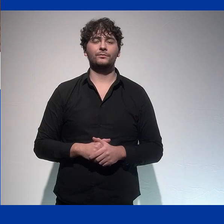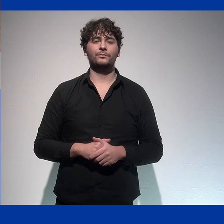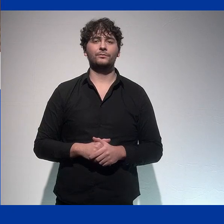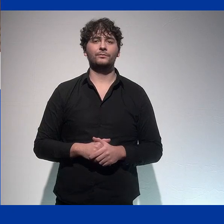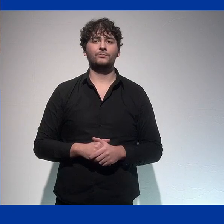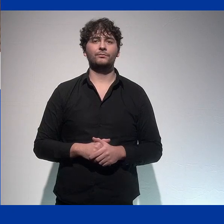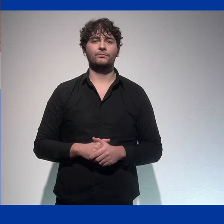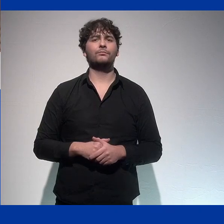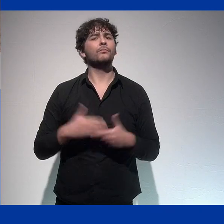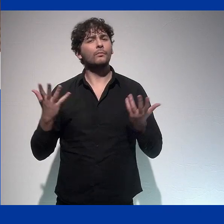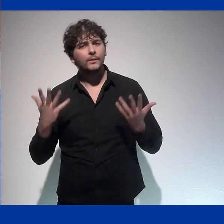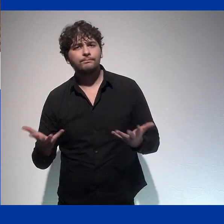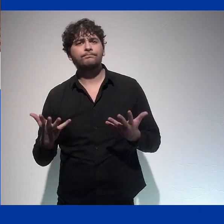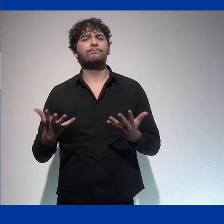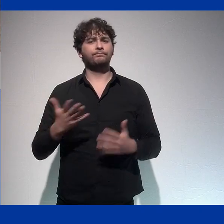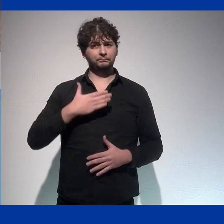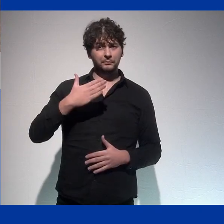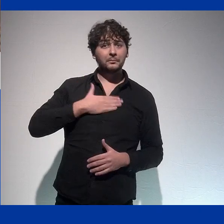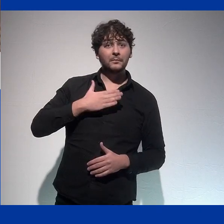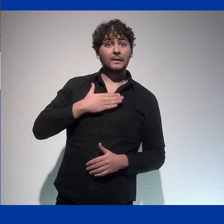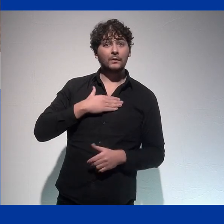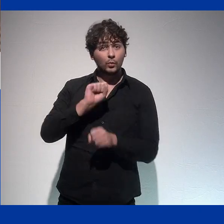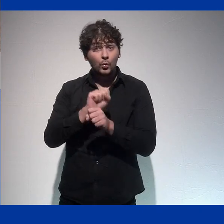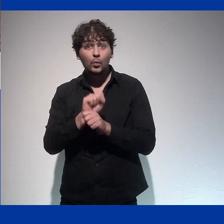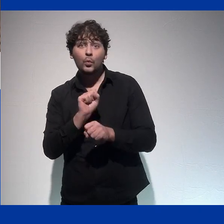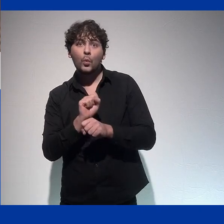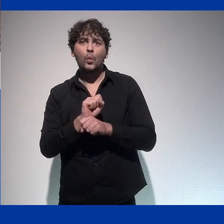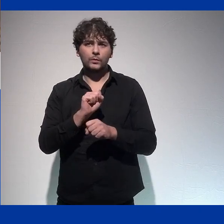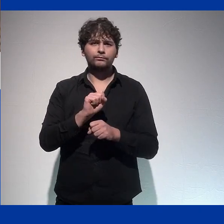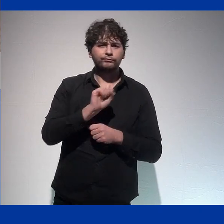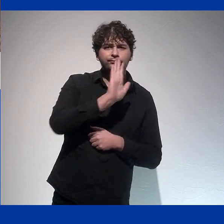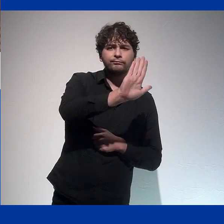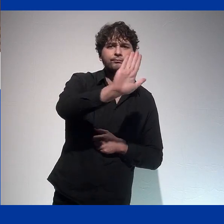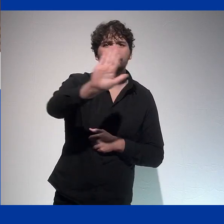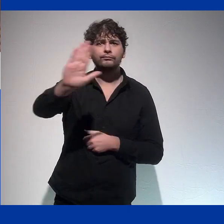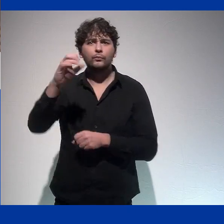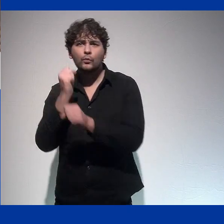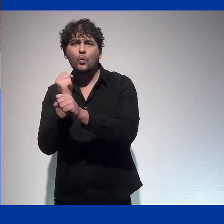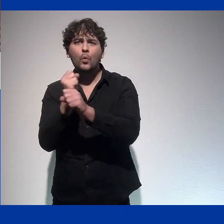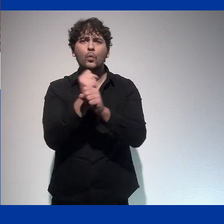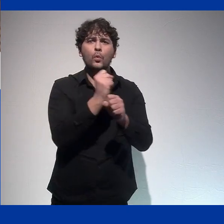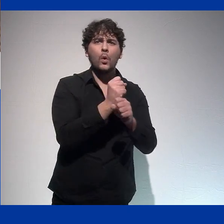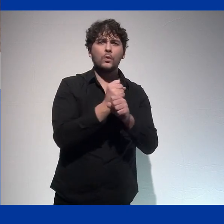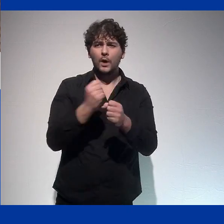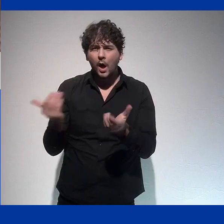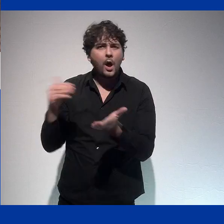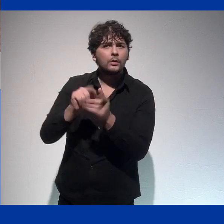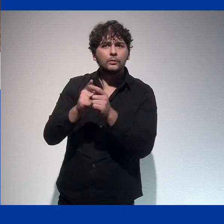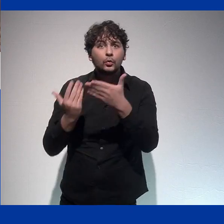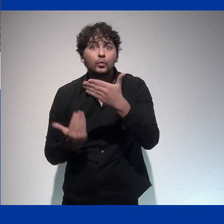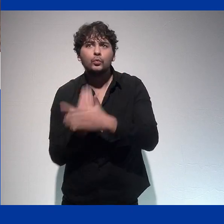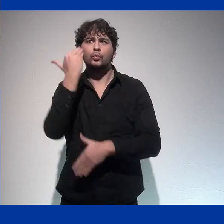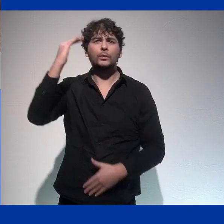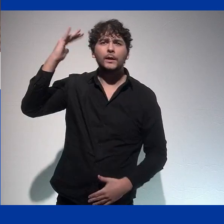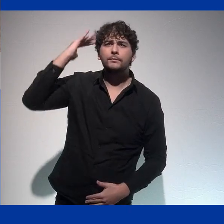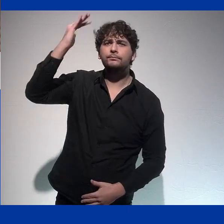the peers. I am once again very grateful to have been here. This convention and this day will